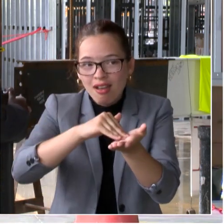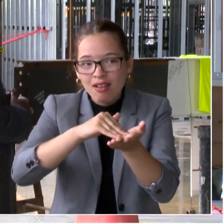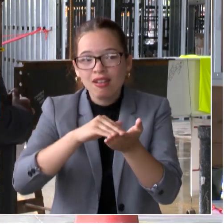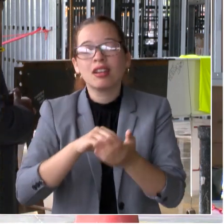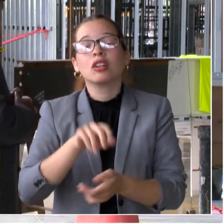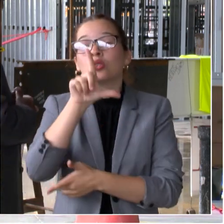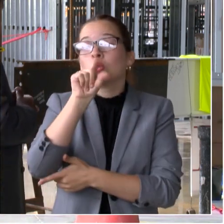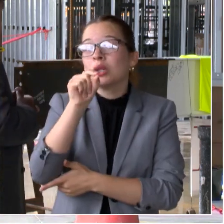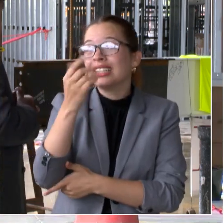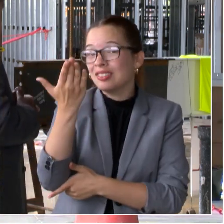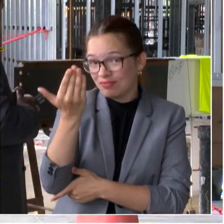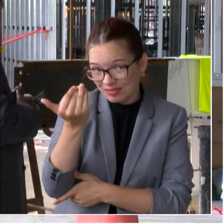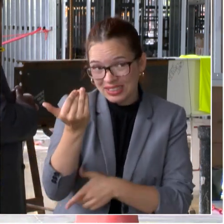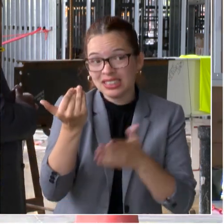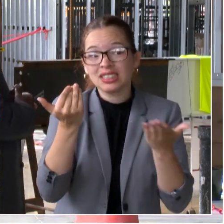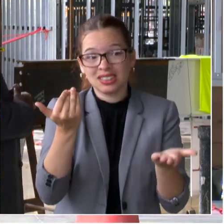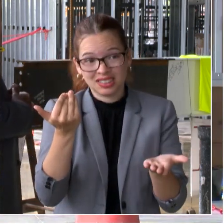speech as mayor.